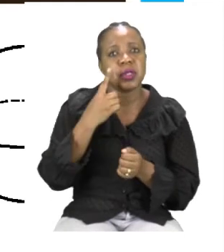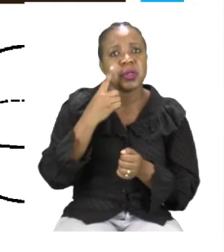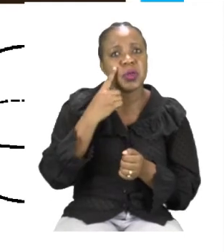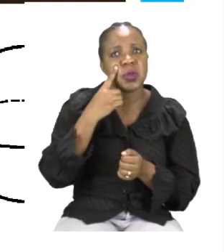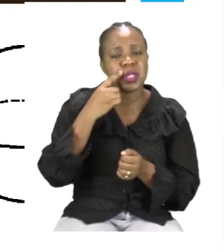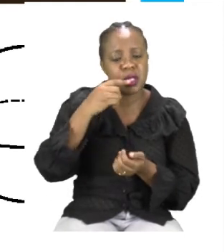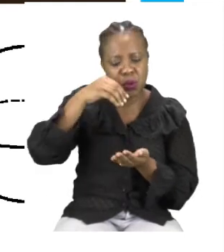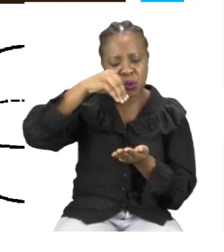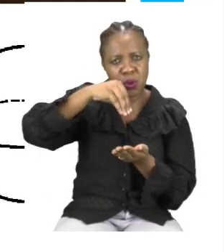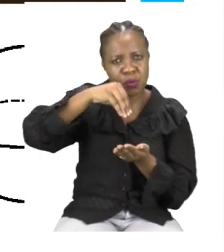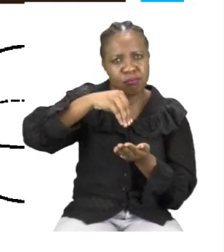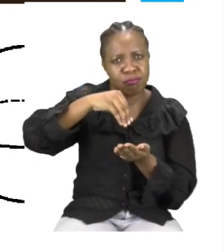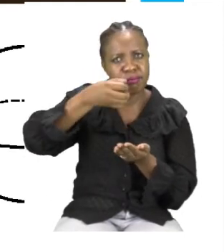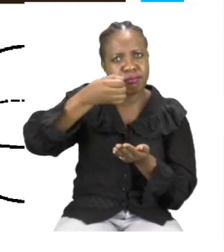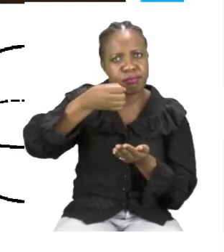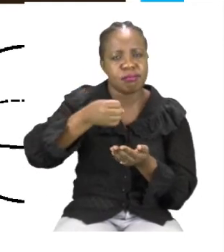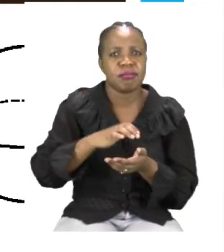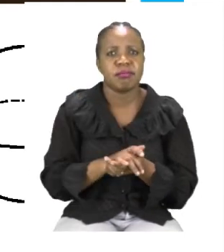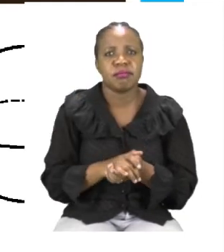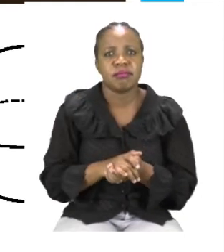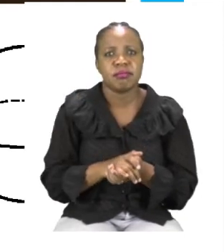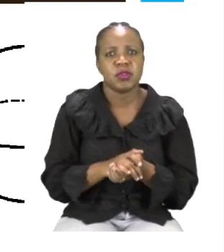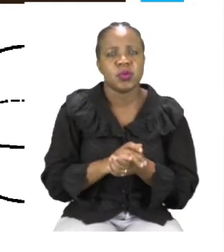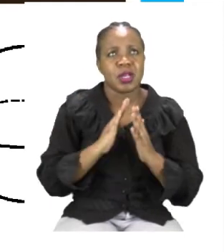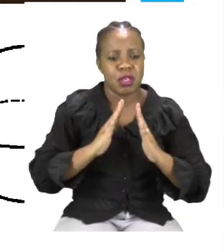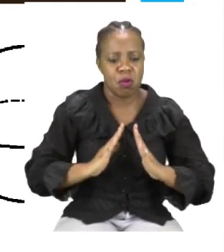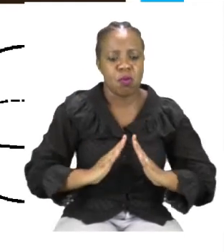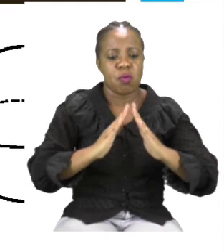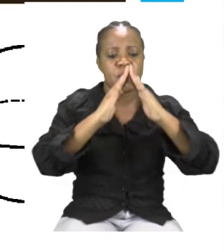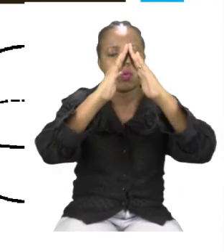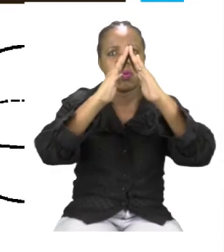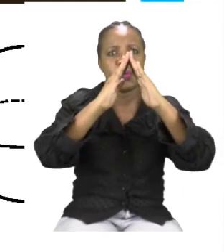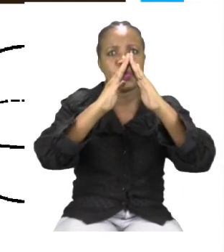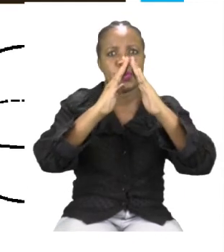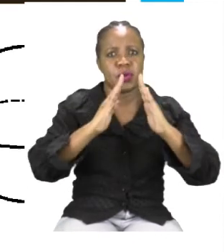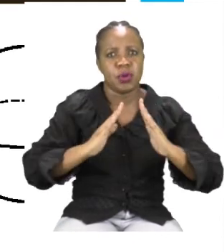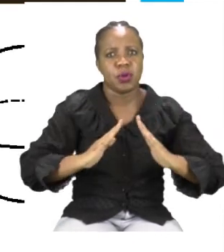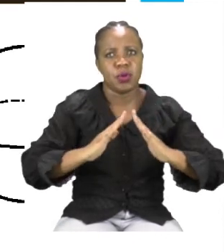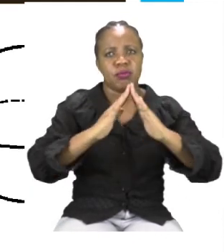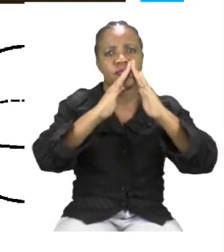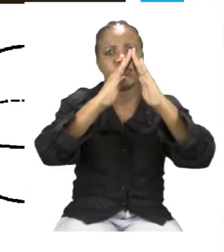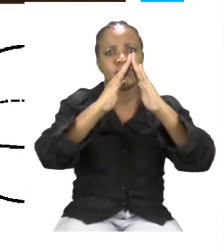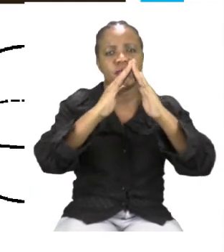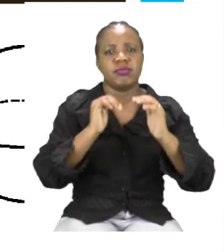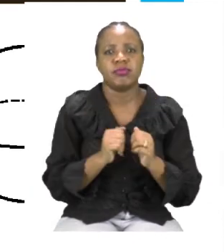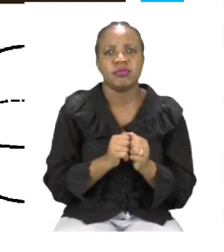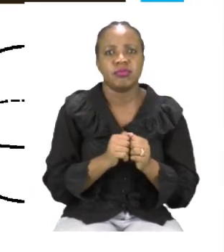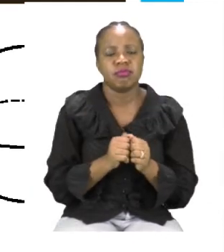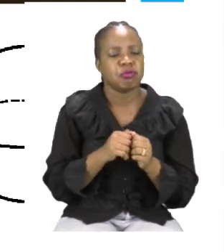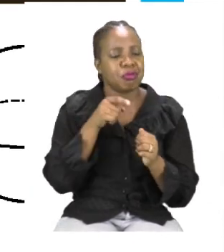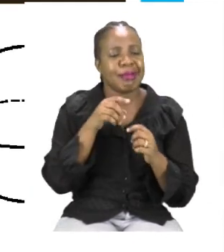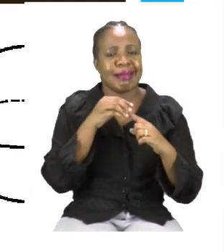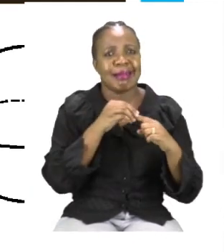We also have the pyramids down below. Now the pyramids are very special because they